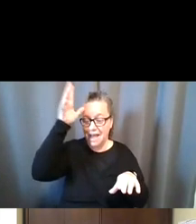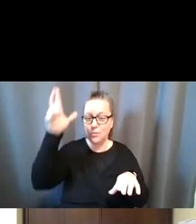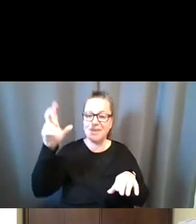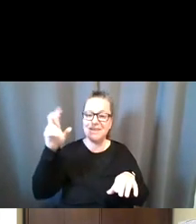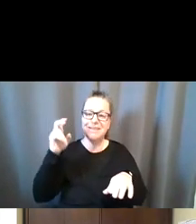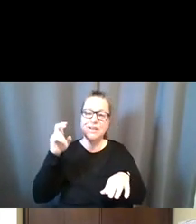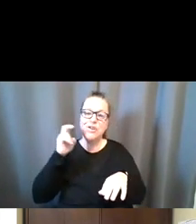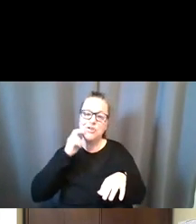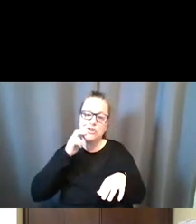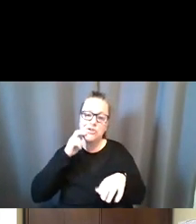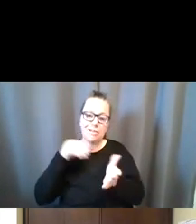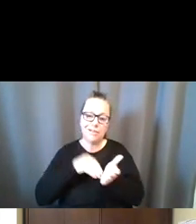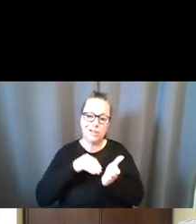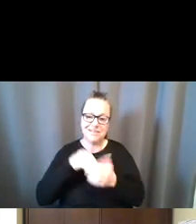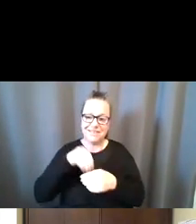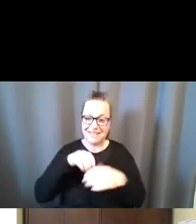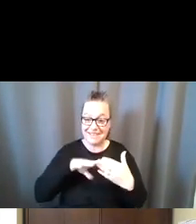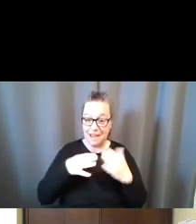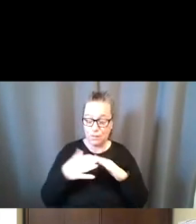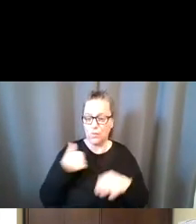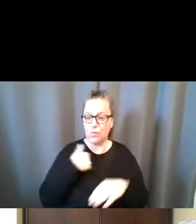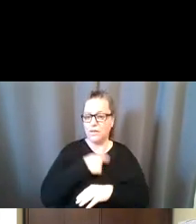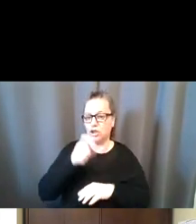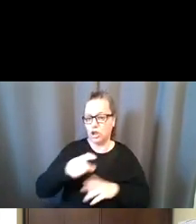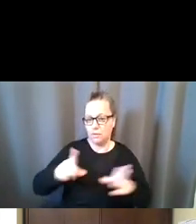in town. So we should have been paying attention.